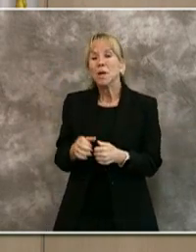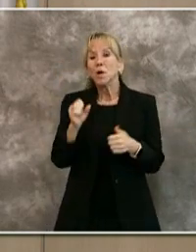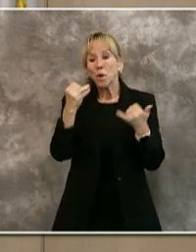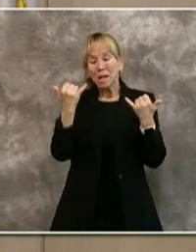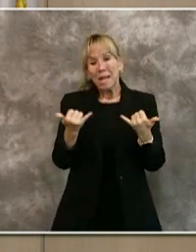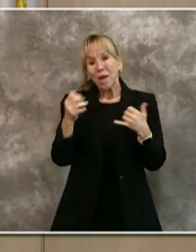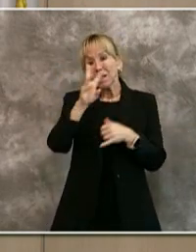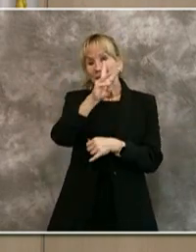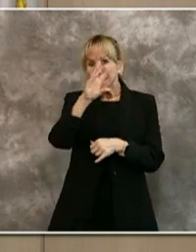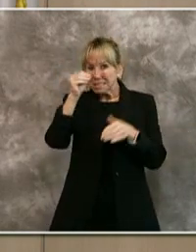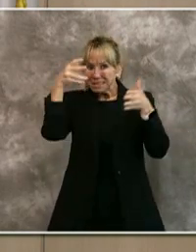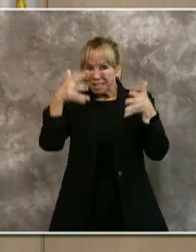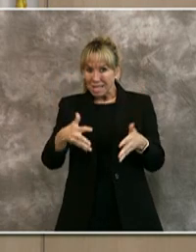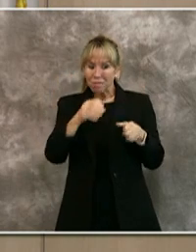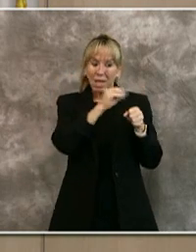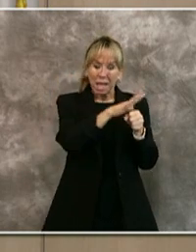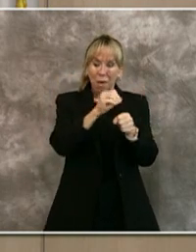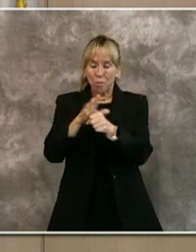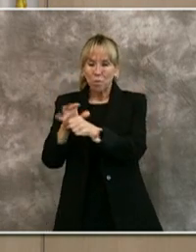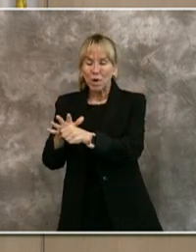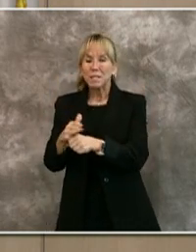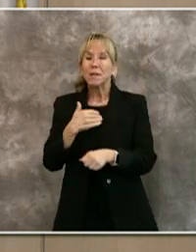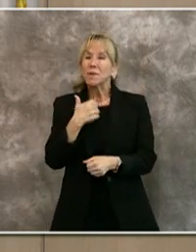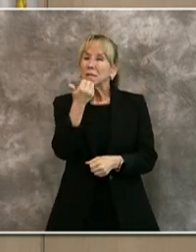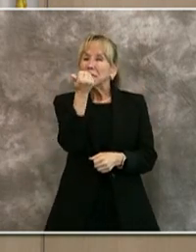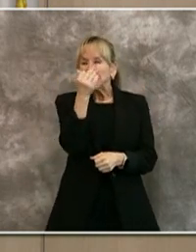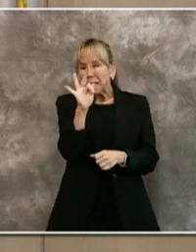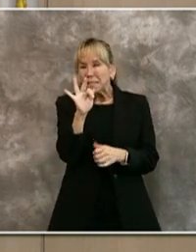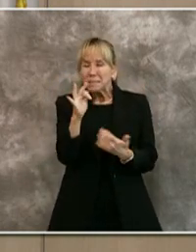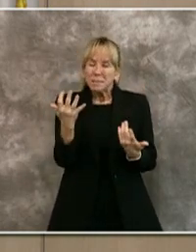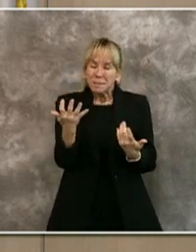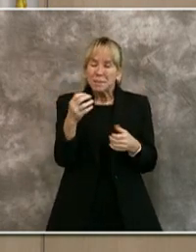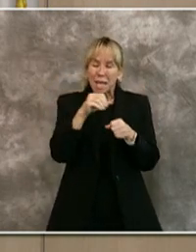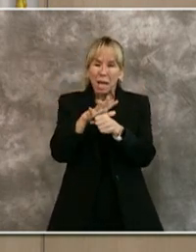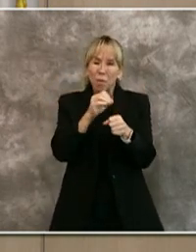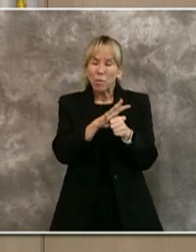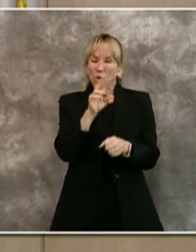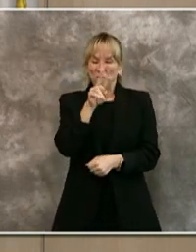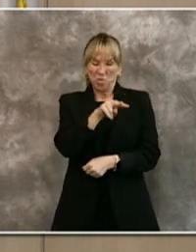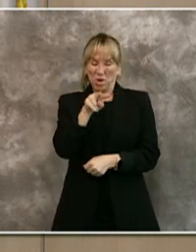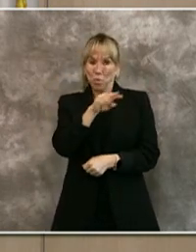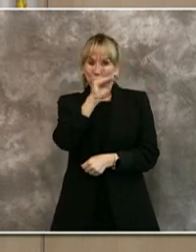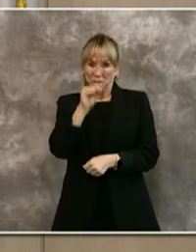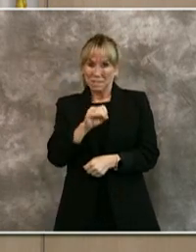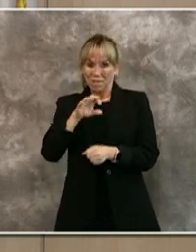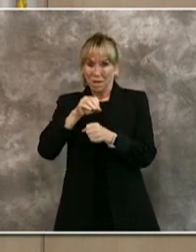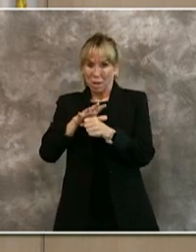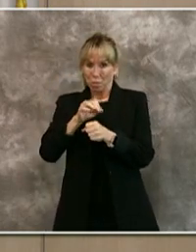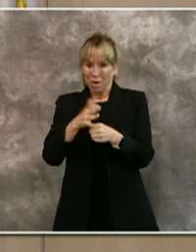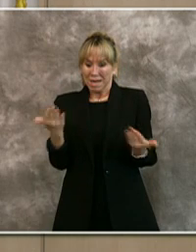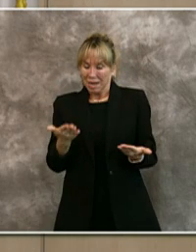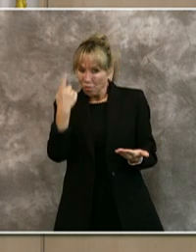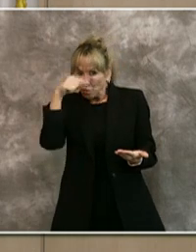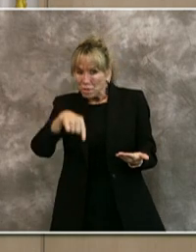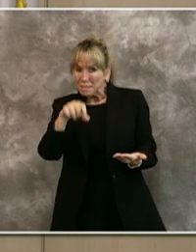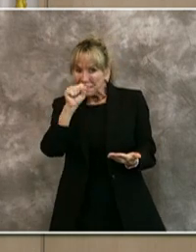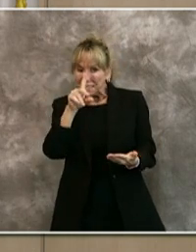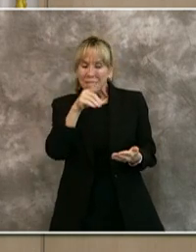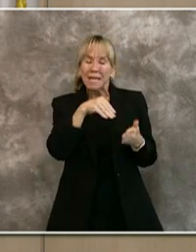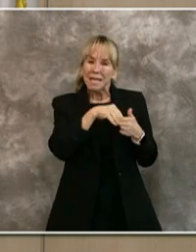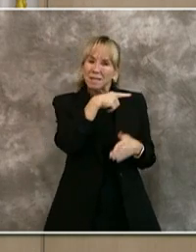outbreaks, these include 19 or 22% are in our San Diego